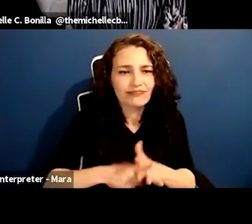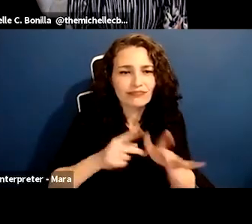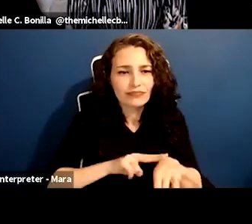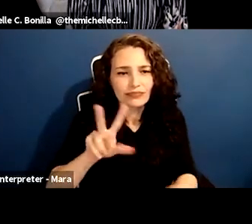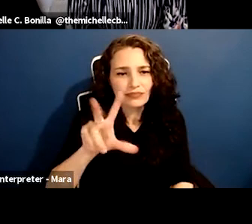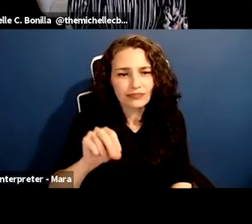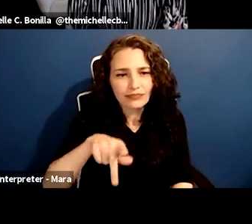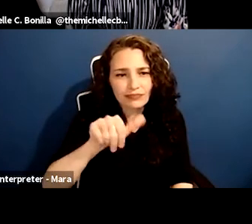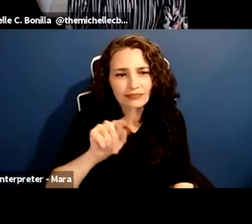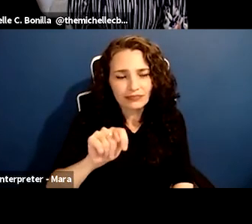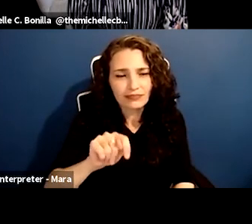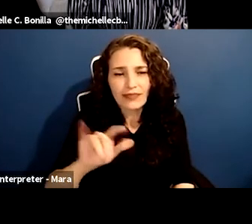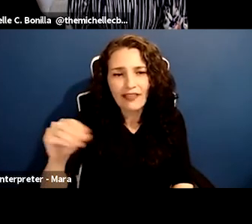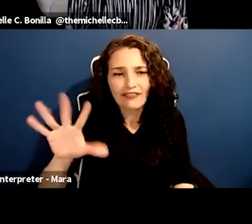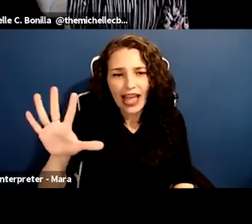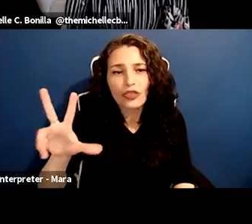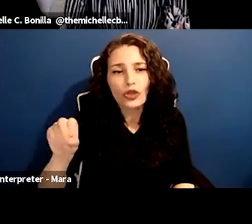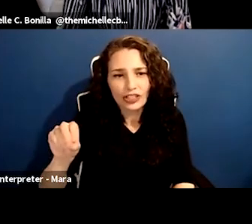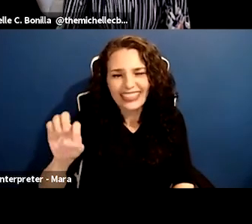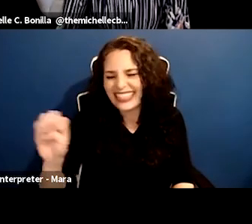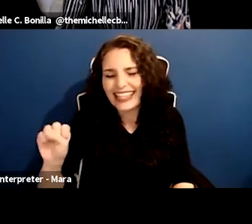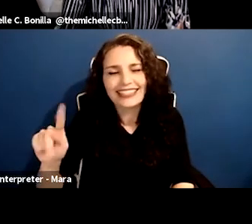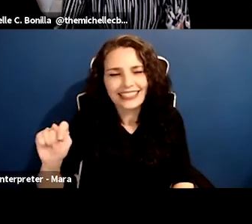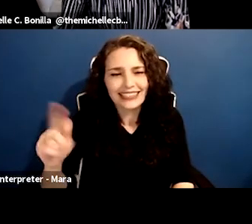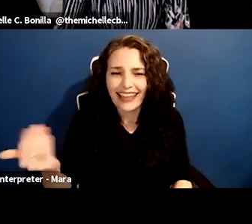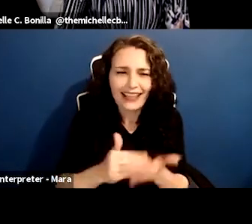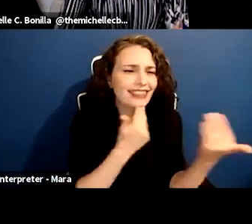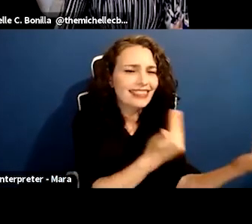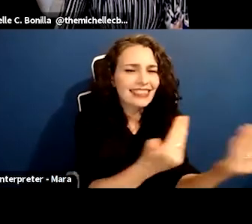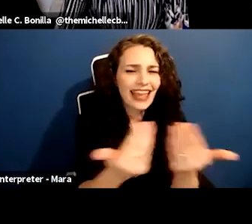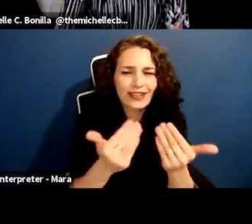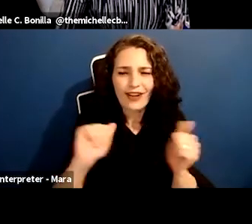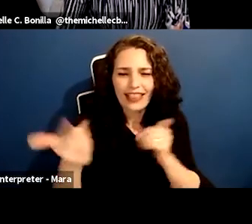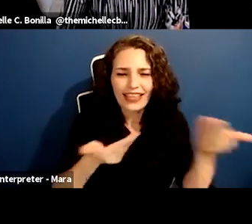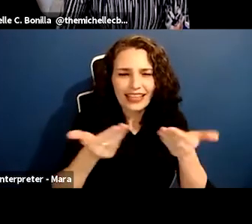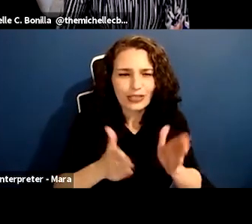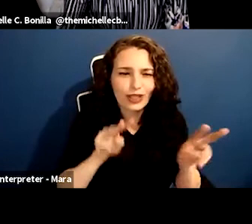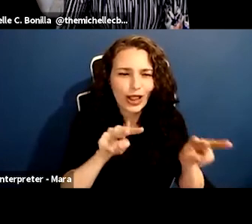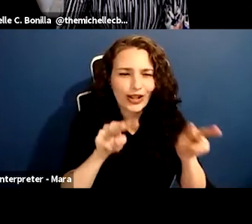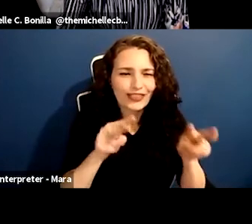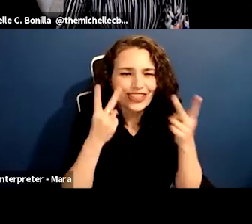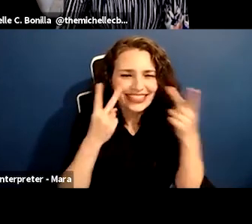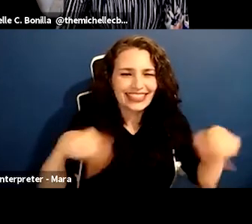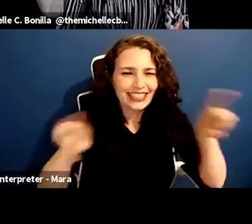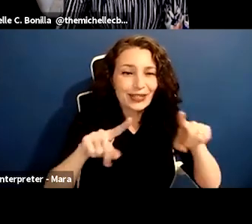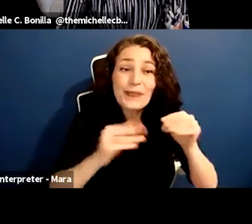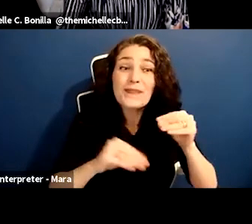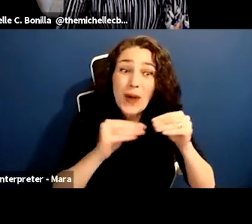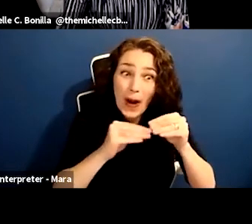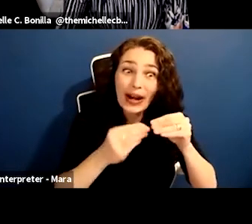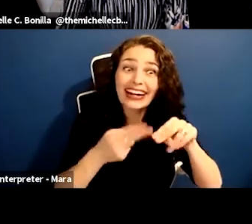Pacific time and 5:30 Eastern. Again, thank you to our guests, and we look forward to seeing you, more of